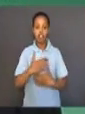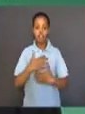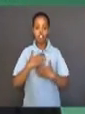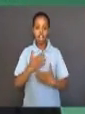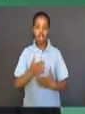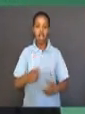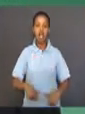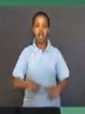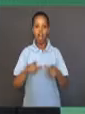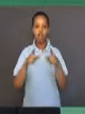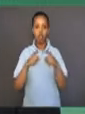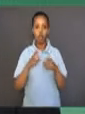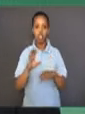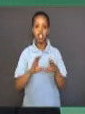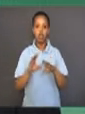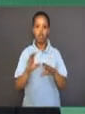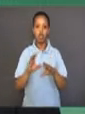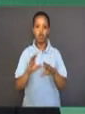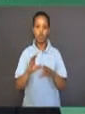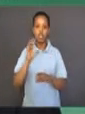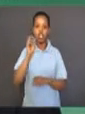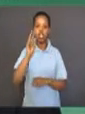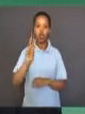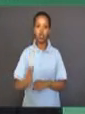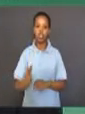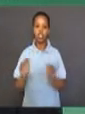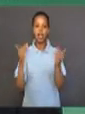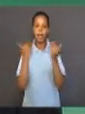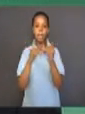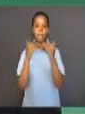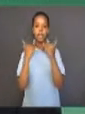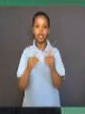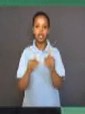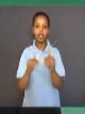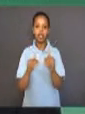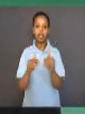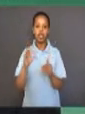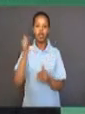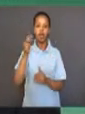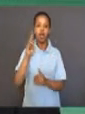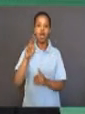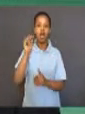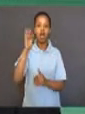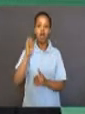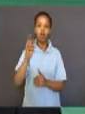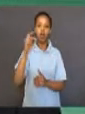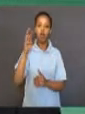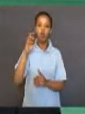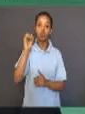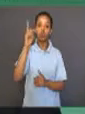the amount of oxygen produced by autotrophs, allowed the Earth to